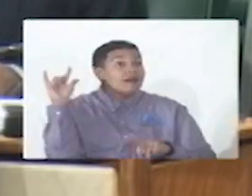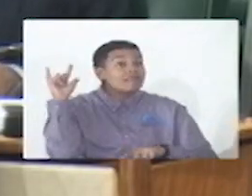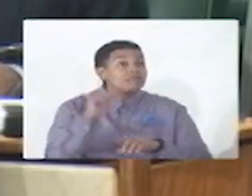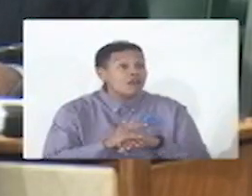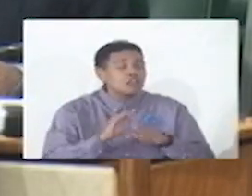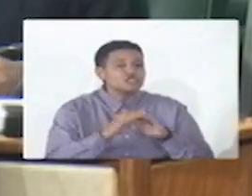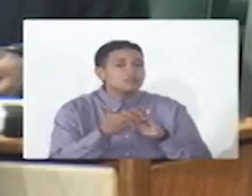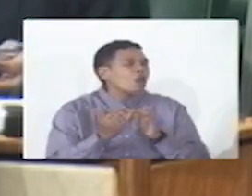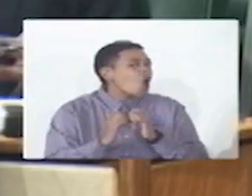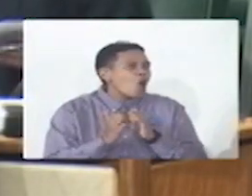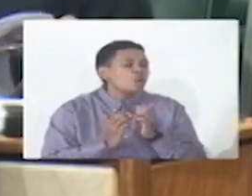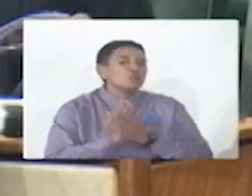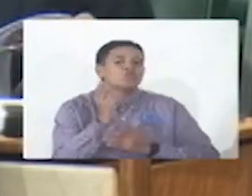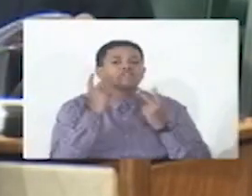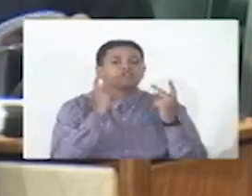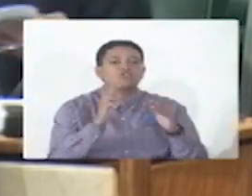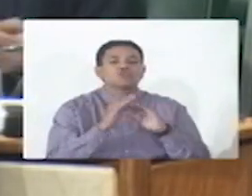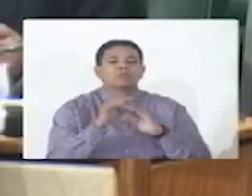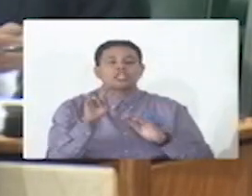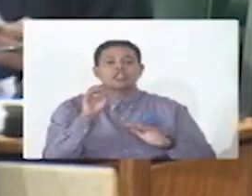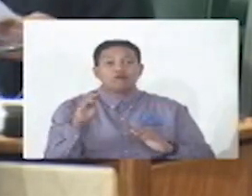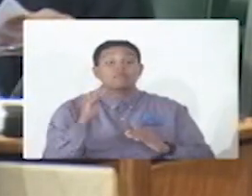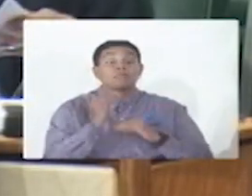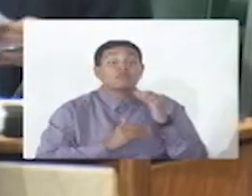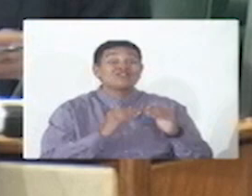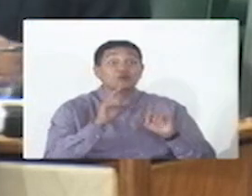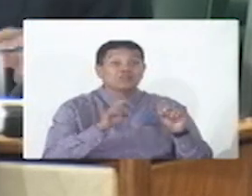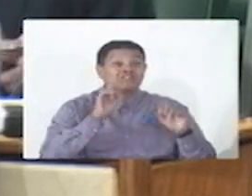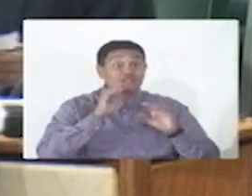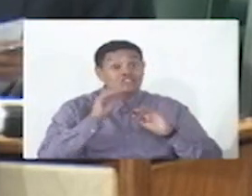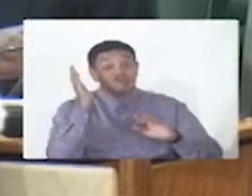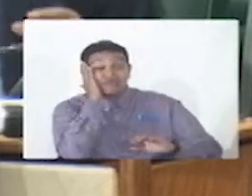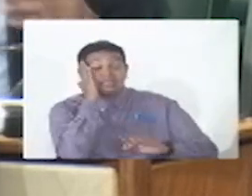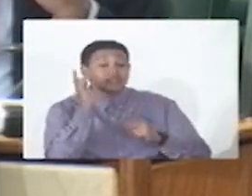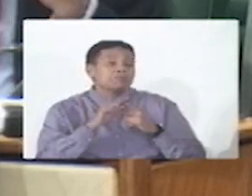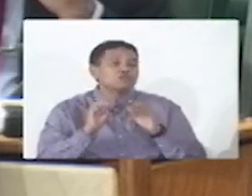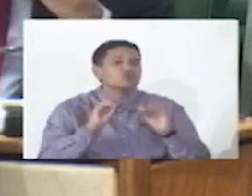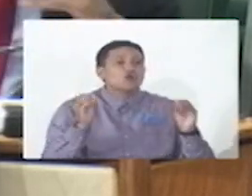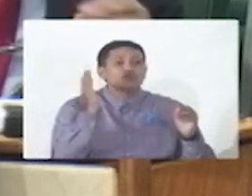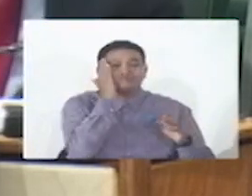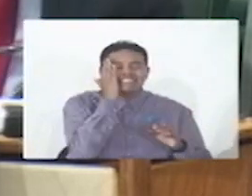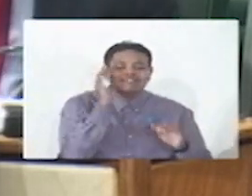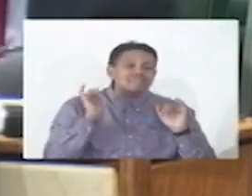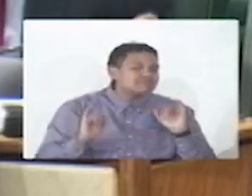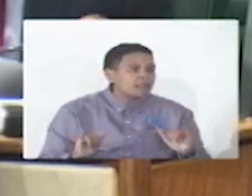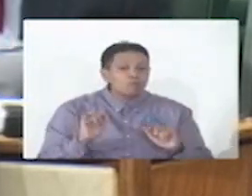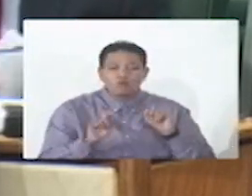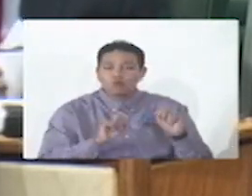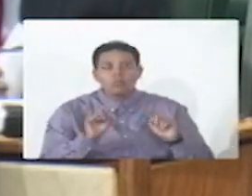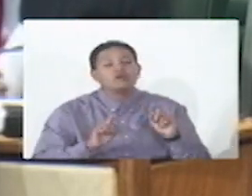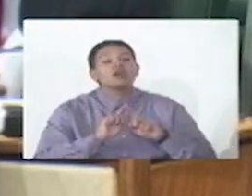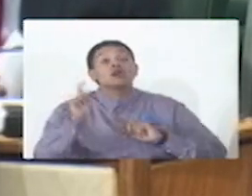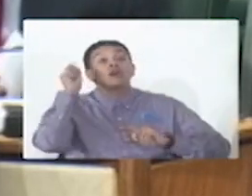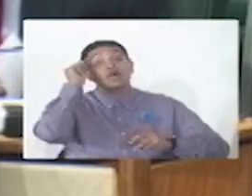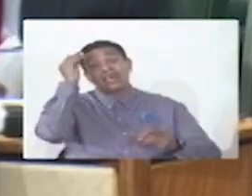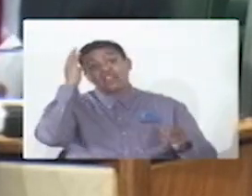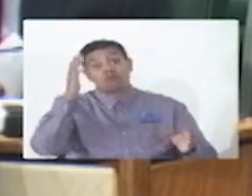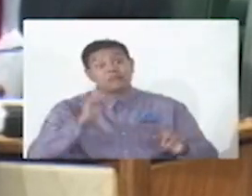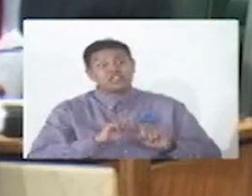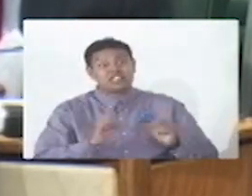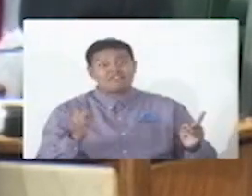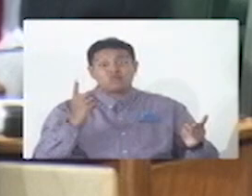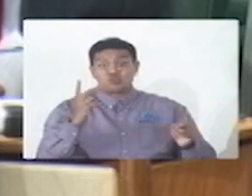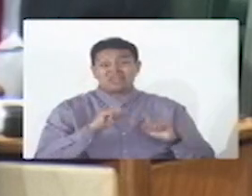process and the questions for residents and non-residents is the same, and although there are two separate portals, the information is housed and the risk assessment